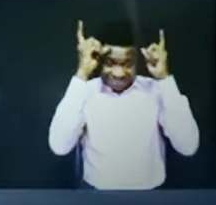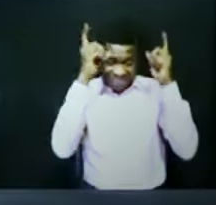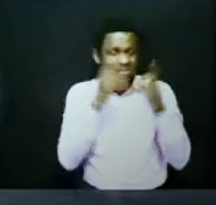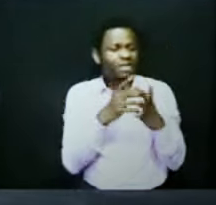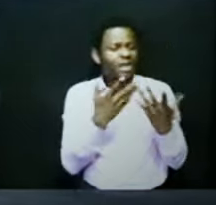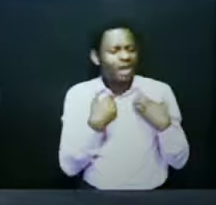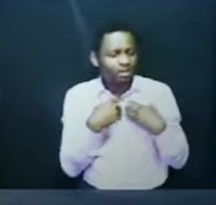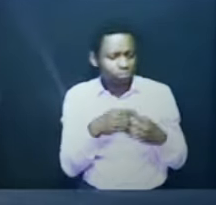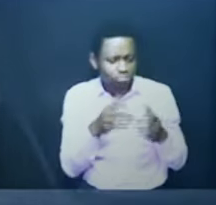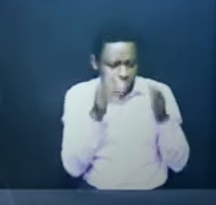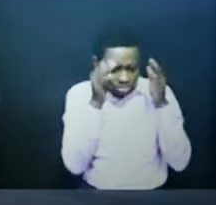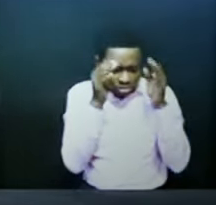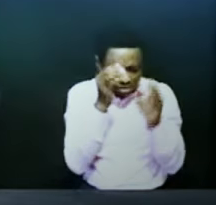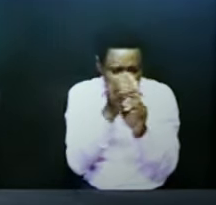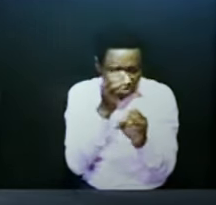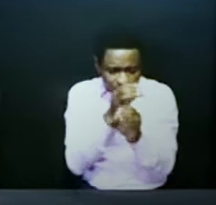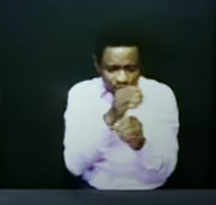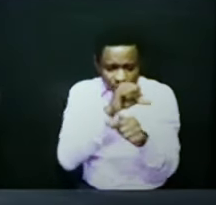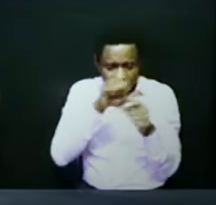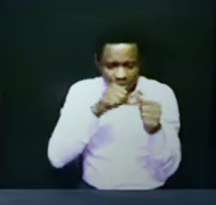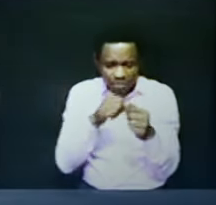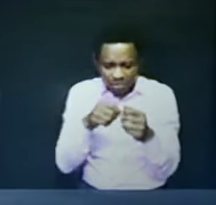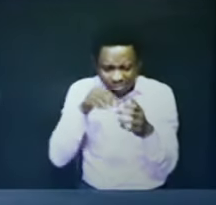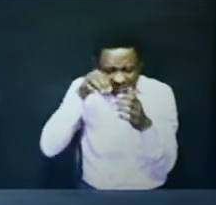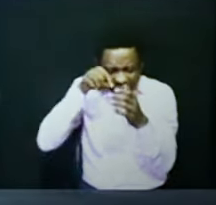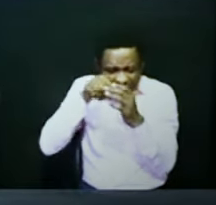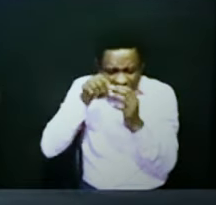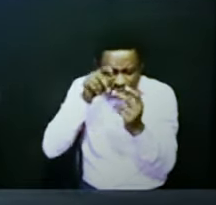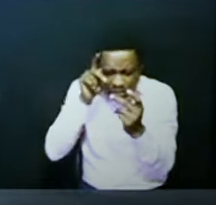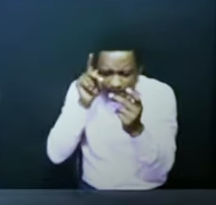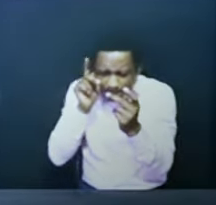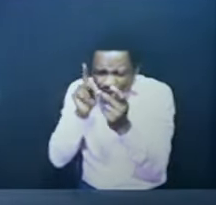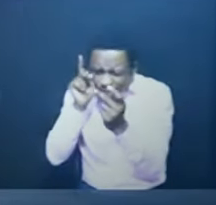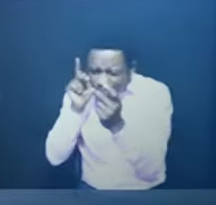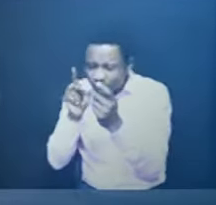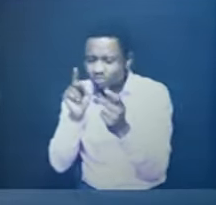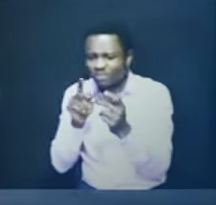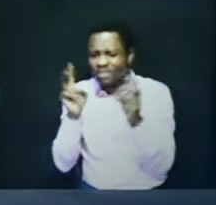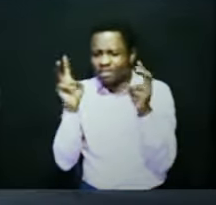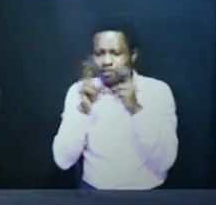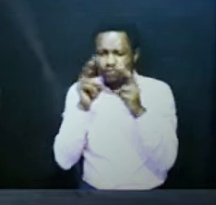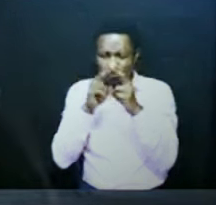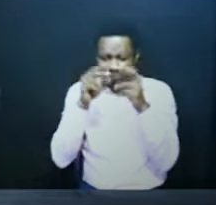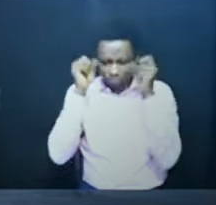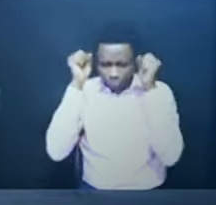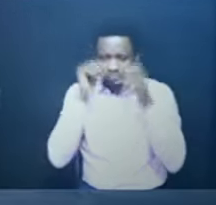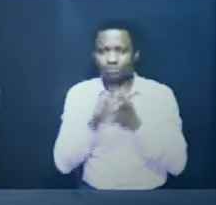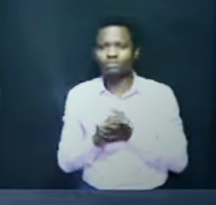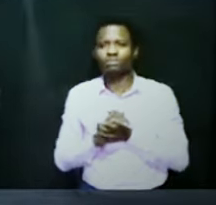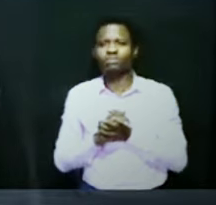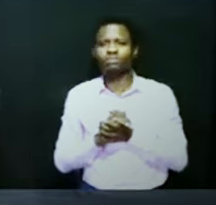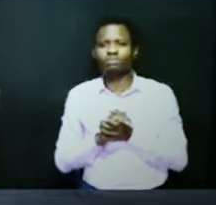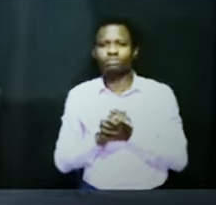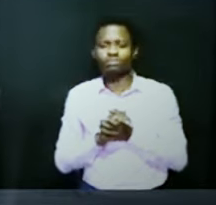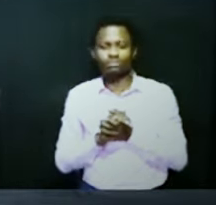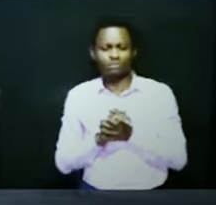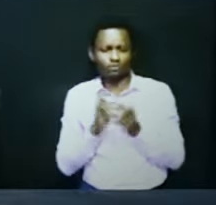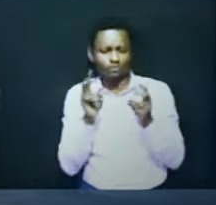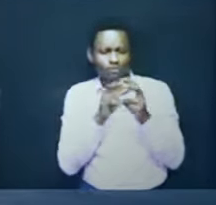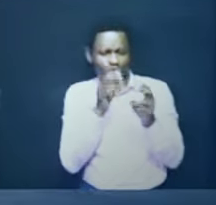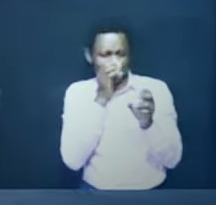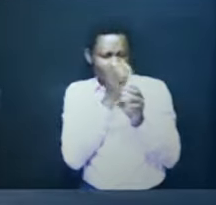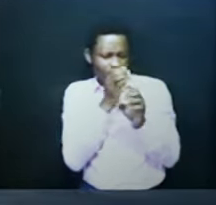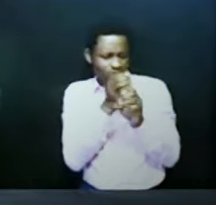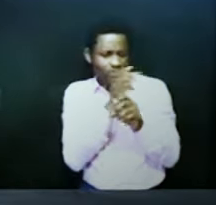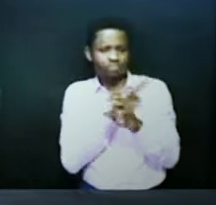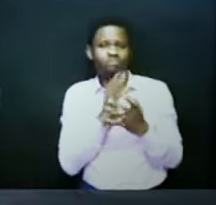They are mindful of details. Very, very diligent. They are mindful of details.